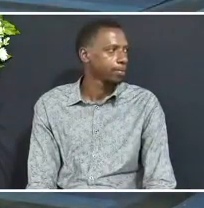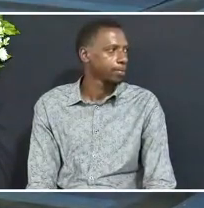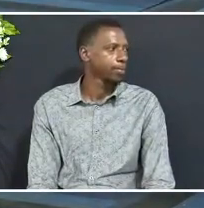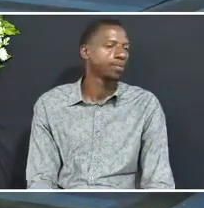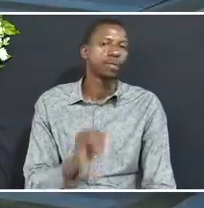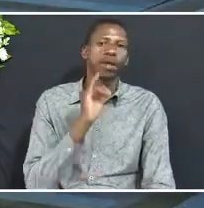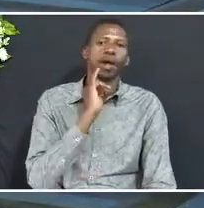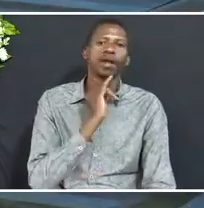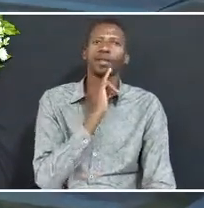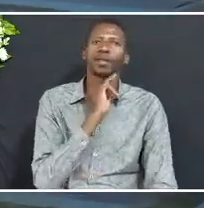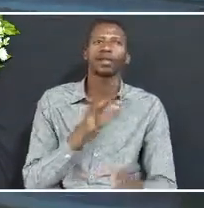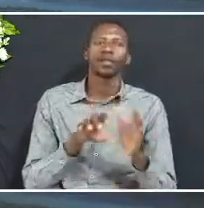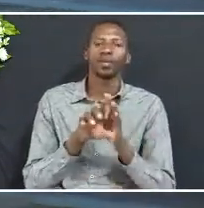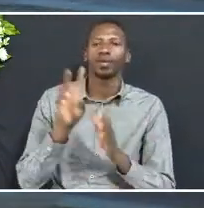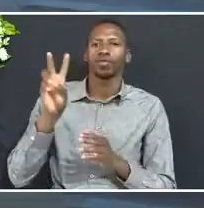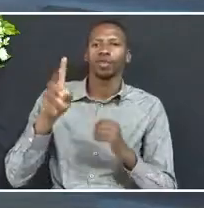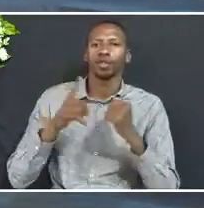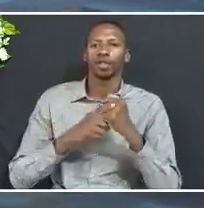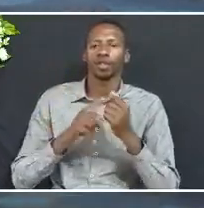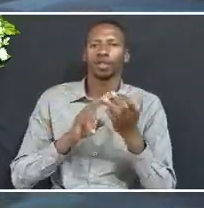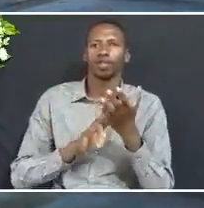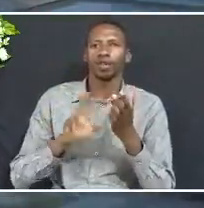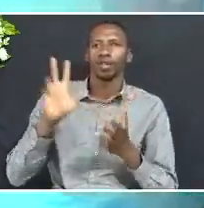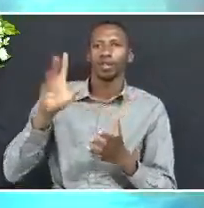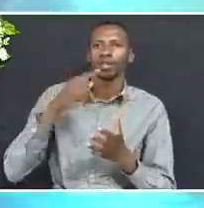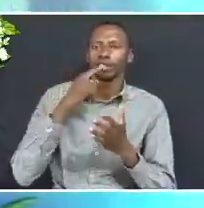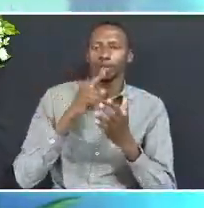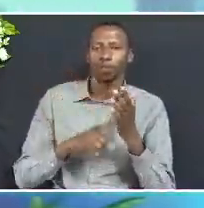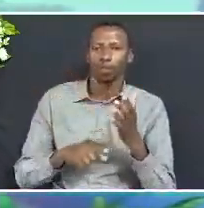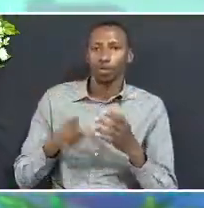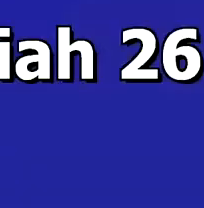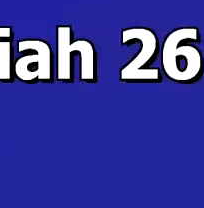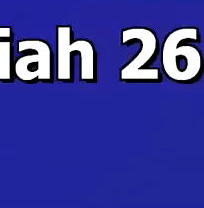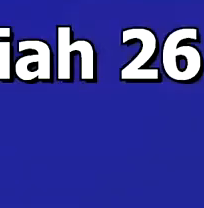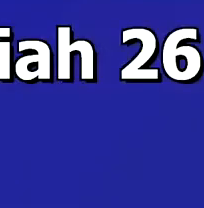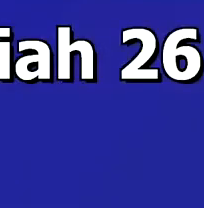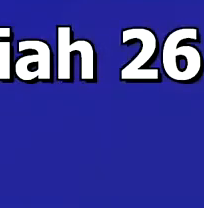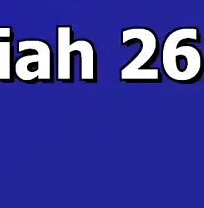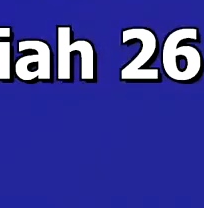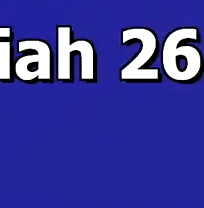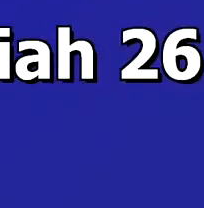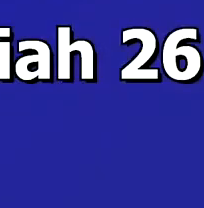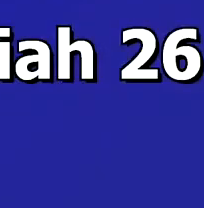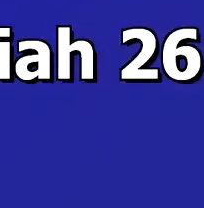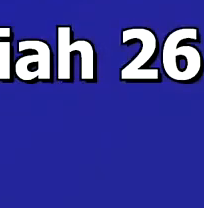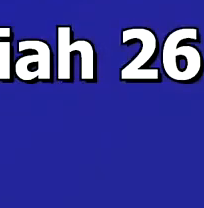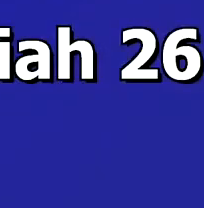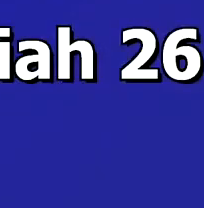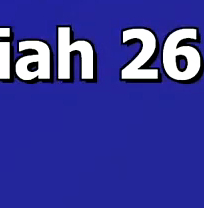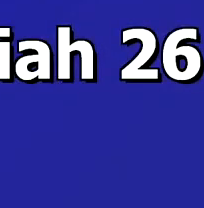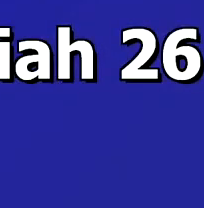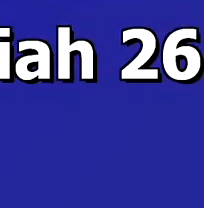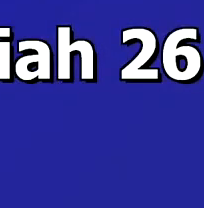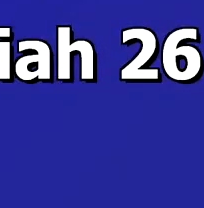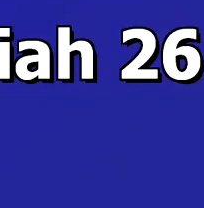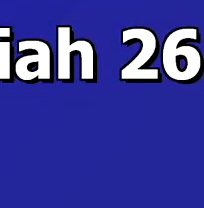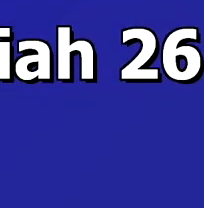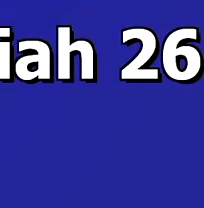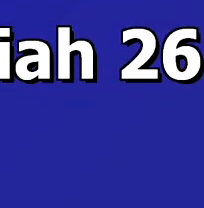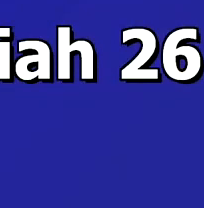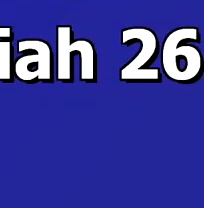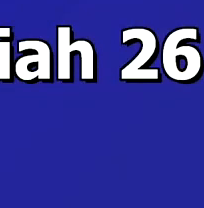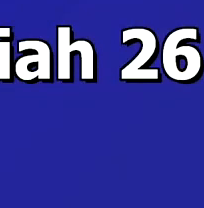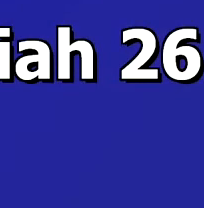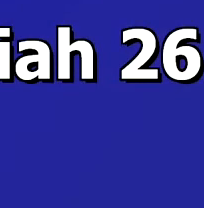Isaiah 26:3 says, "You will keep him in perfect peace, whose mind is stayed on you, because